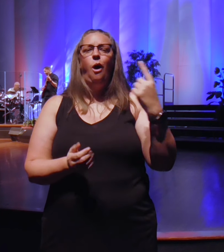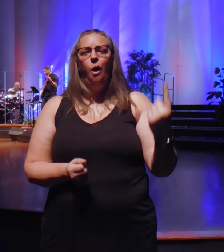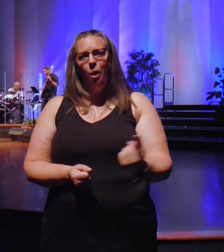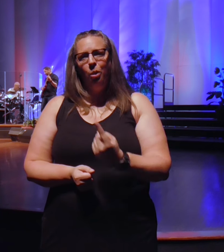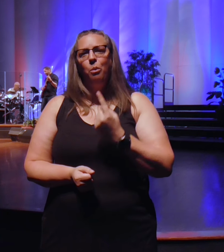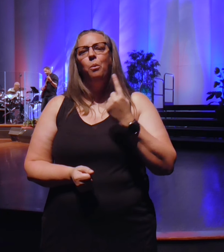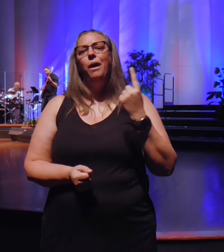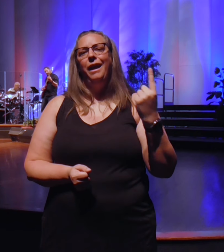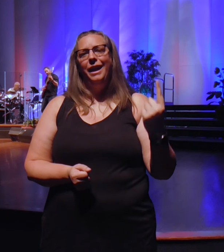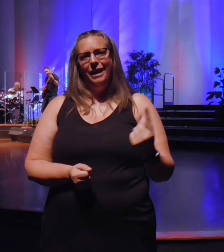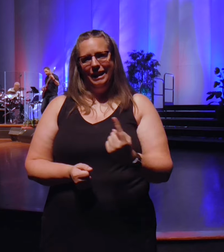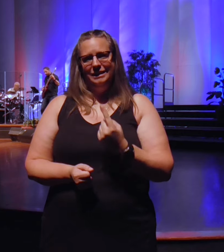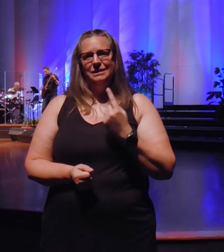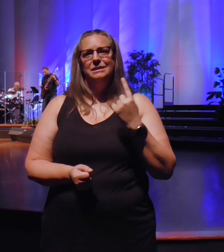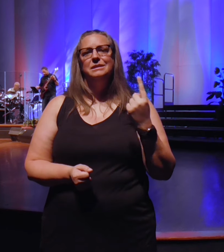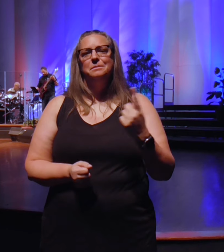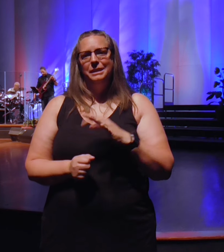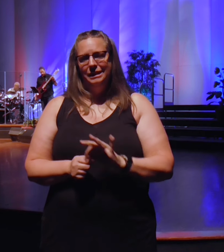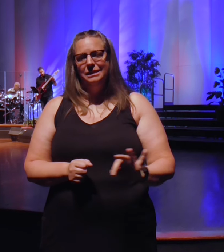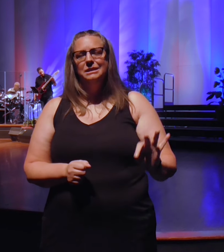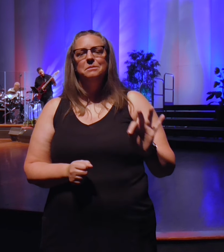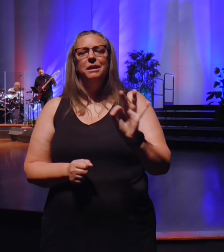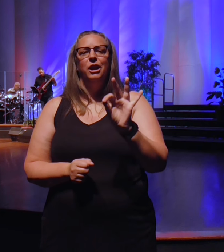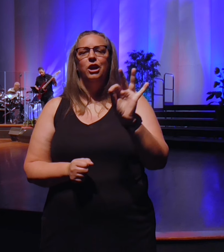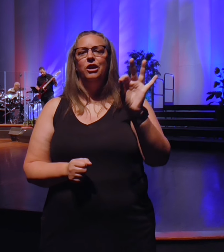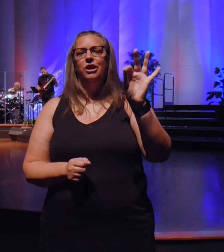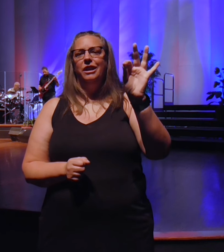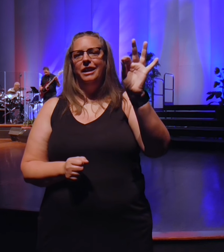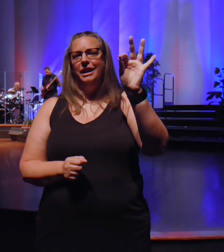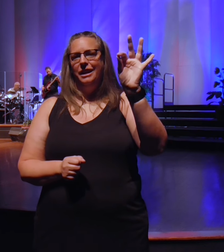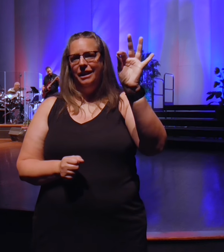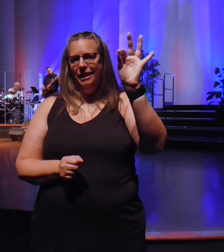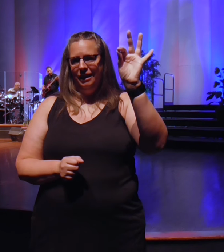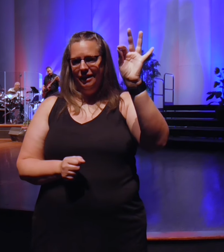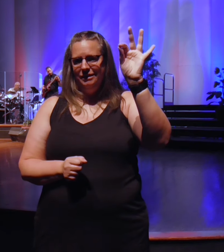always been you, Spirit.